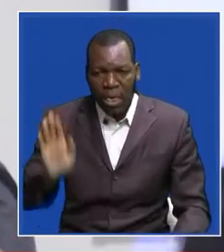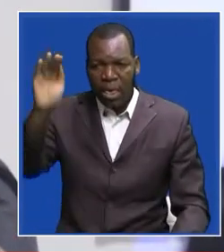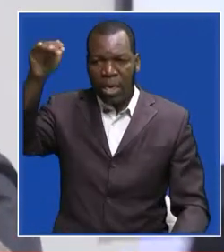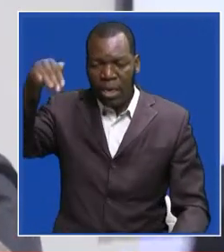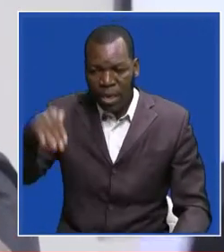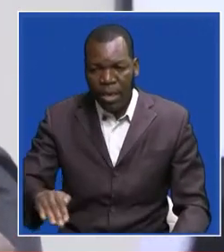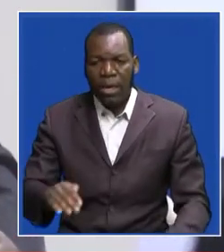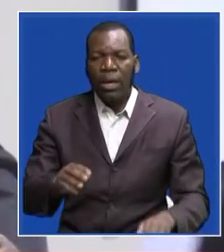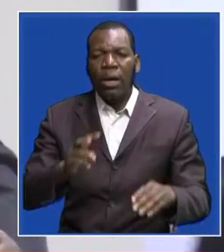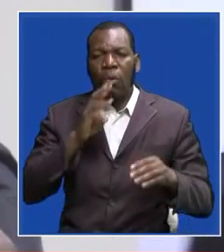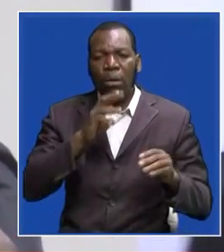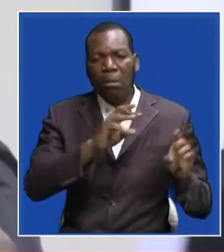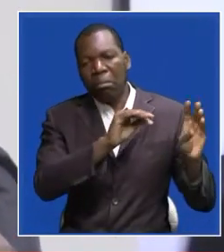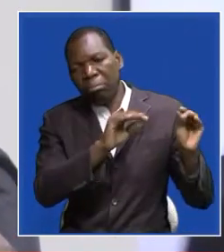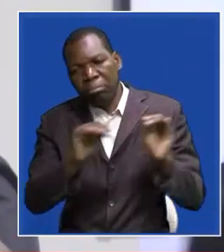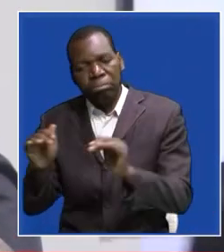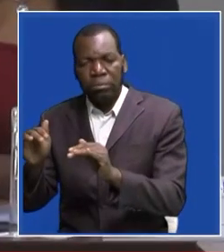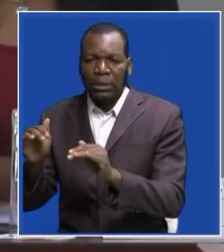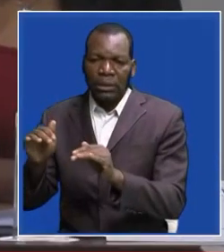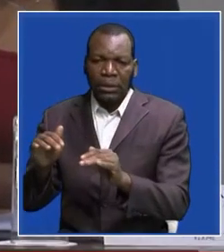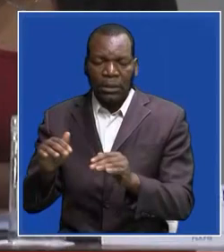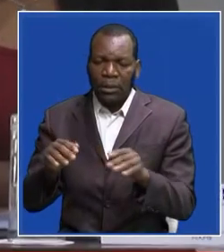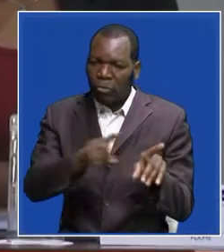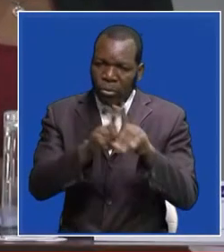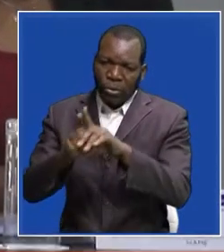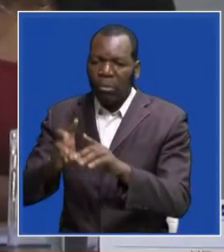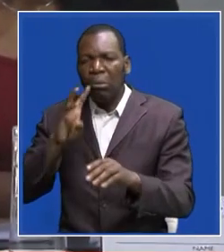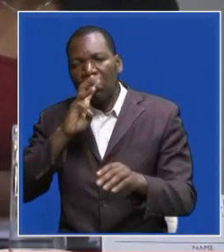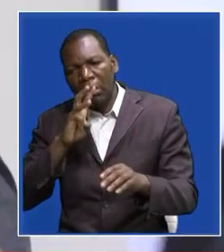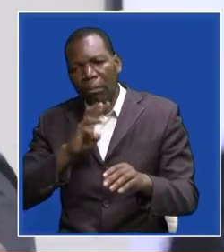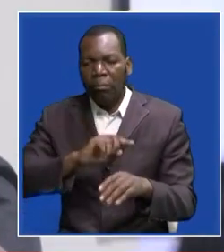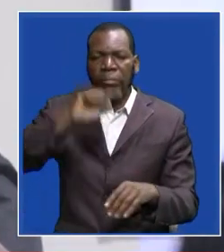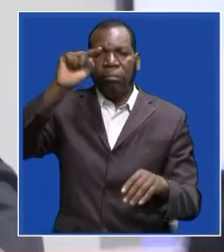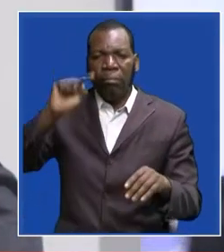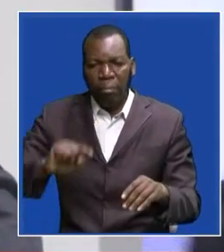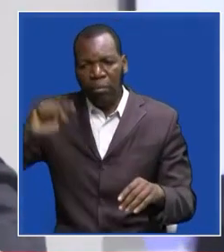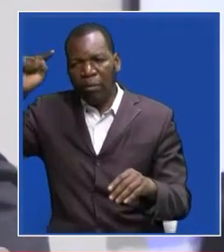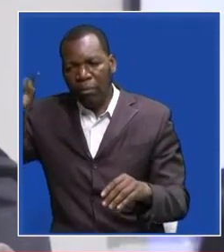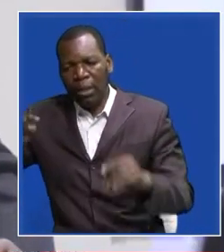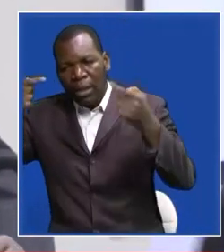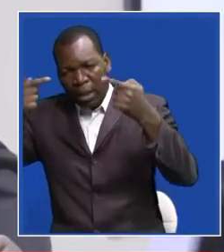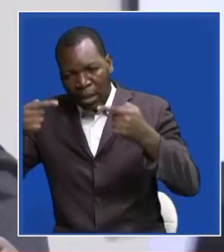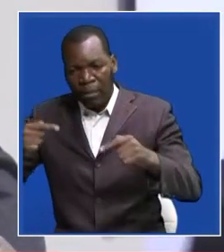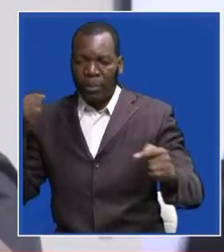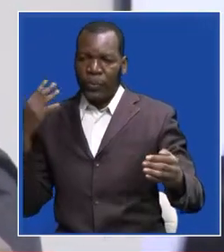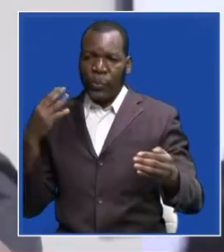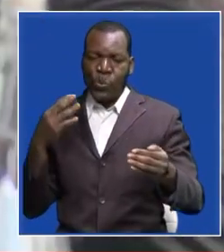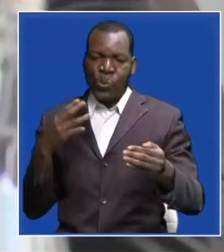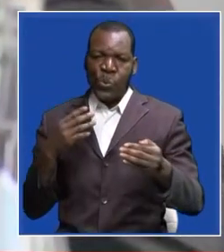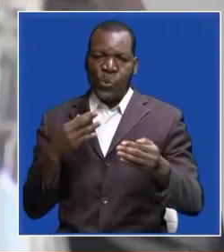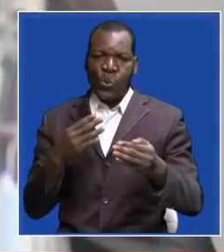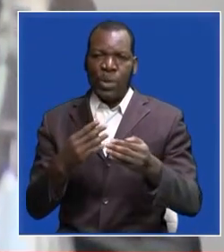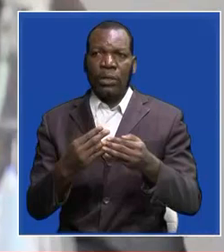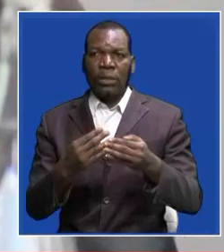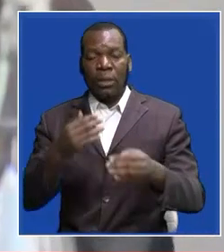and fluctuating water levels have also become the order of the day. It is for this reason